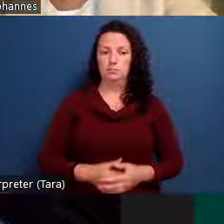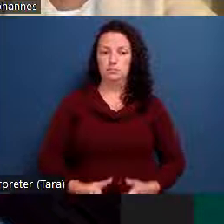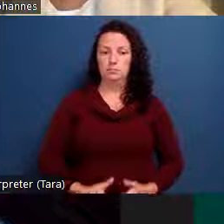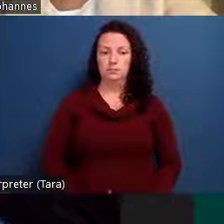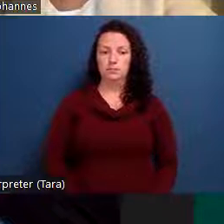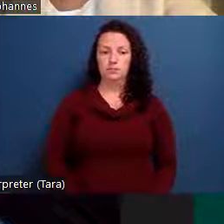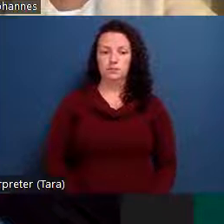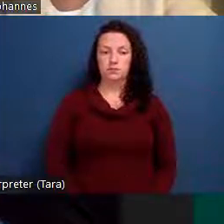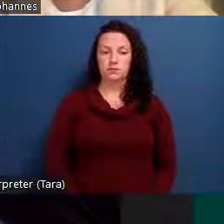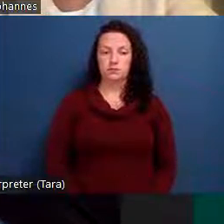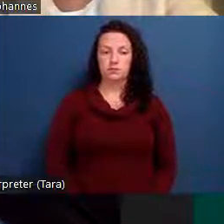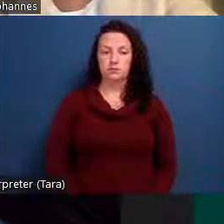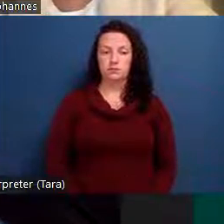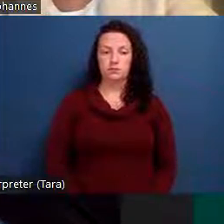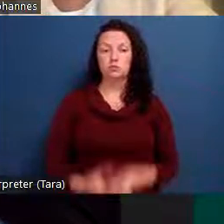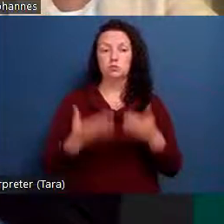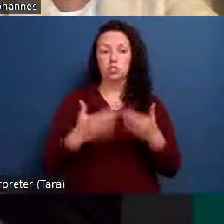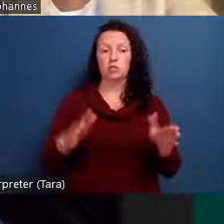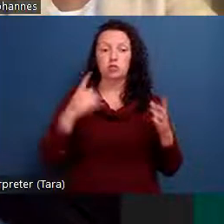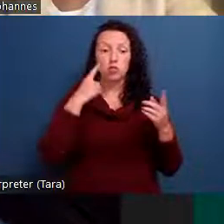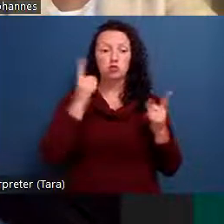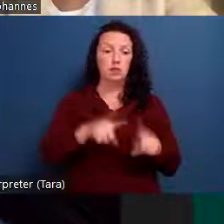So there is general agreement. Thank you very much.